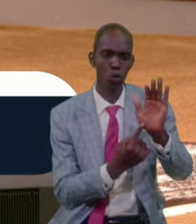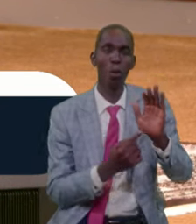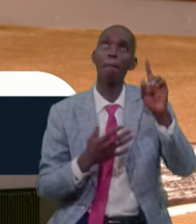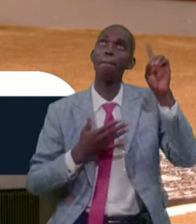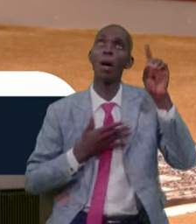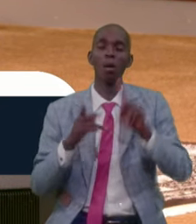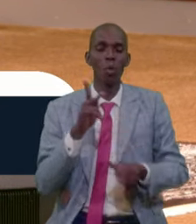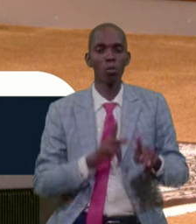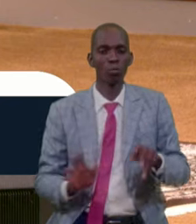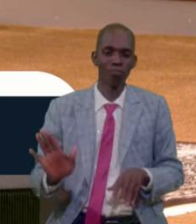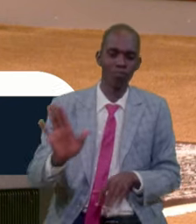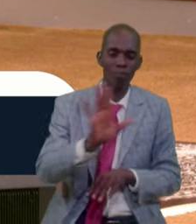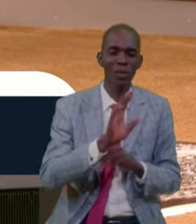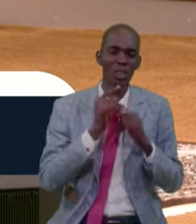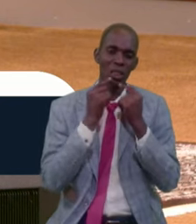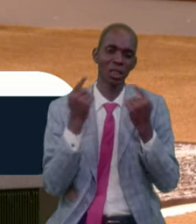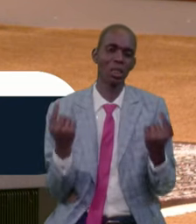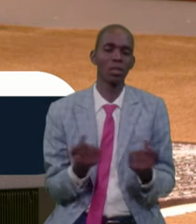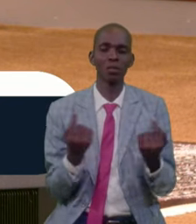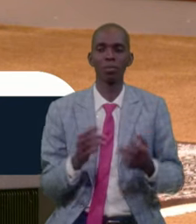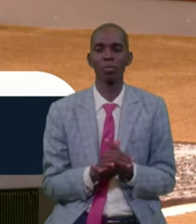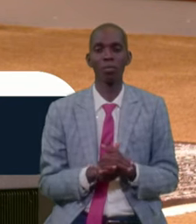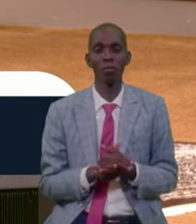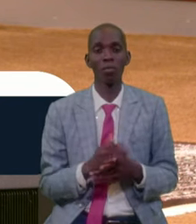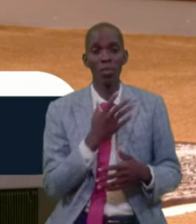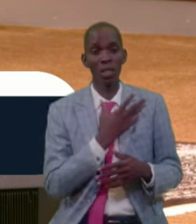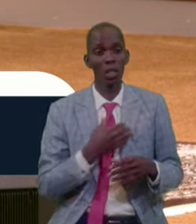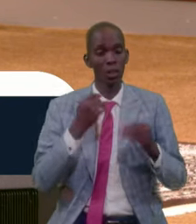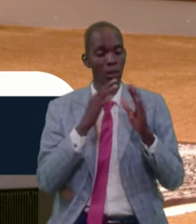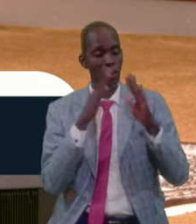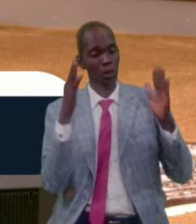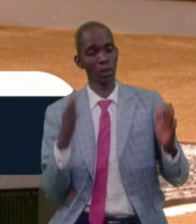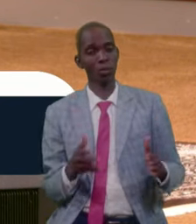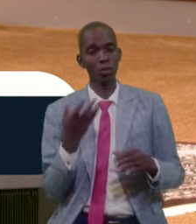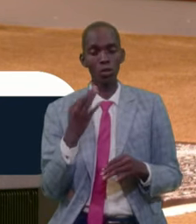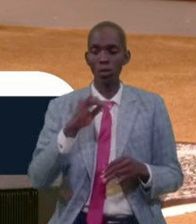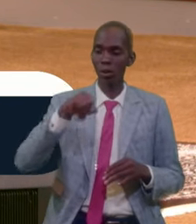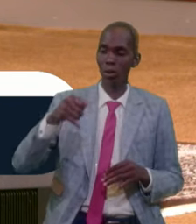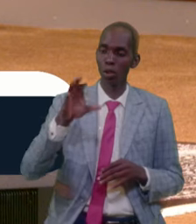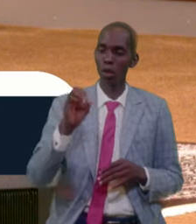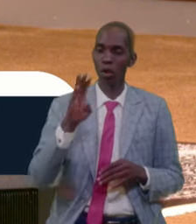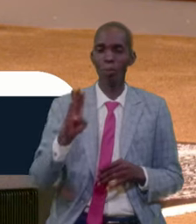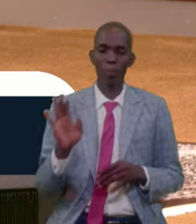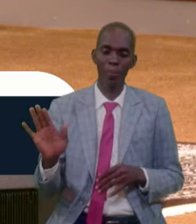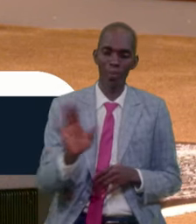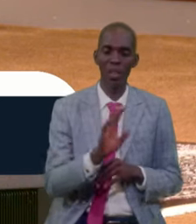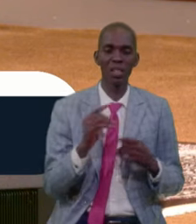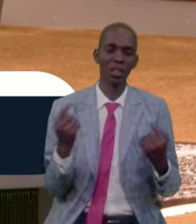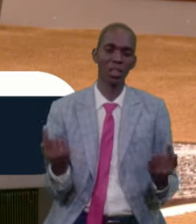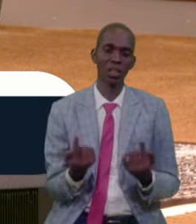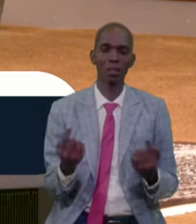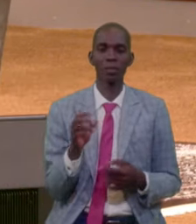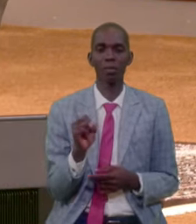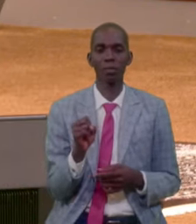their transgression, and the house of Jacob their sin. Look at verse 2.